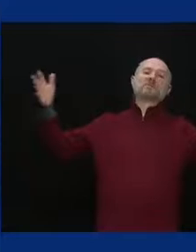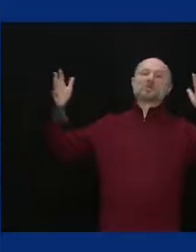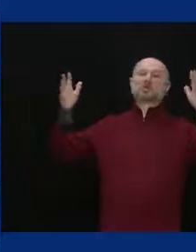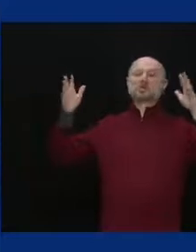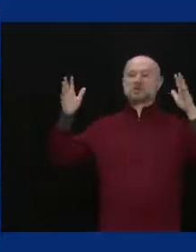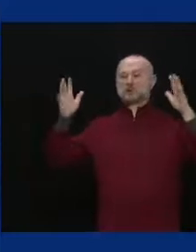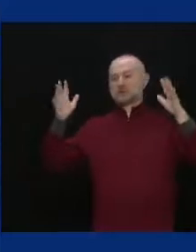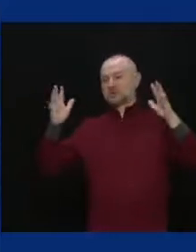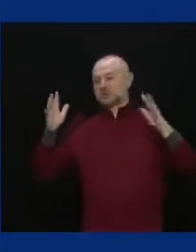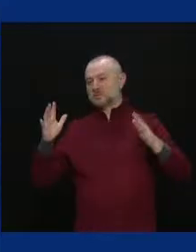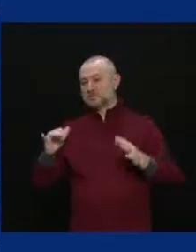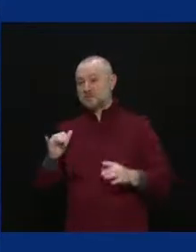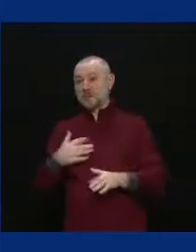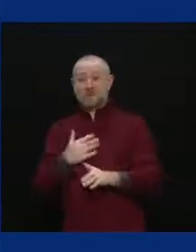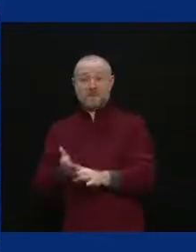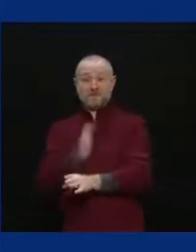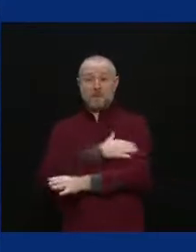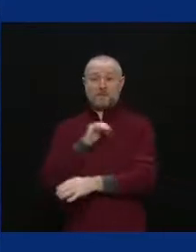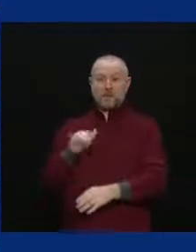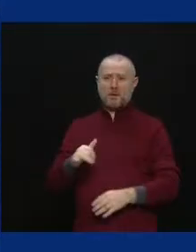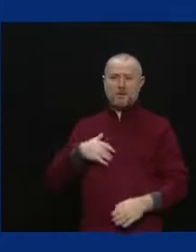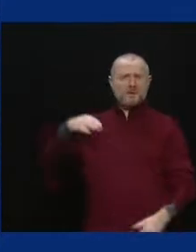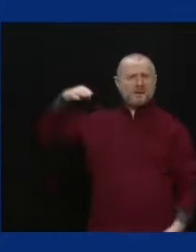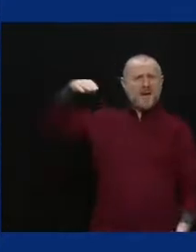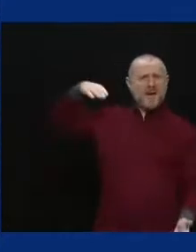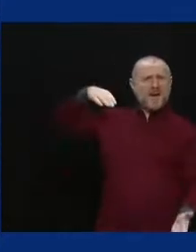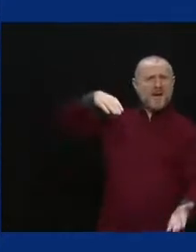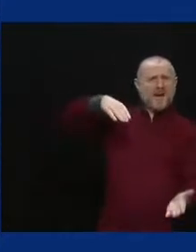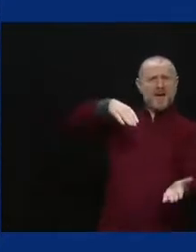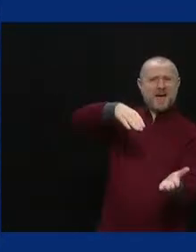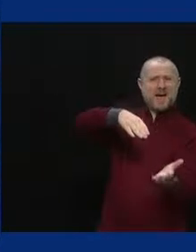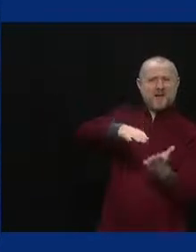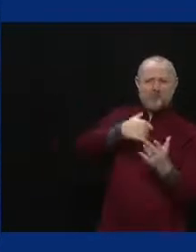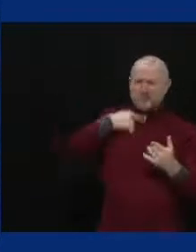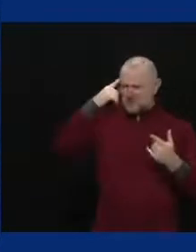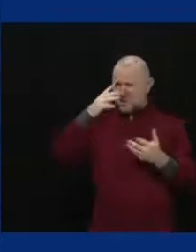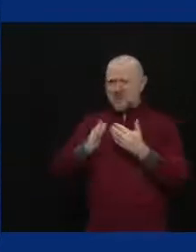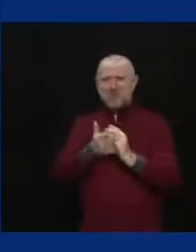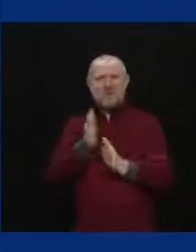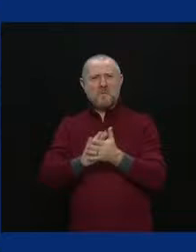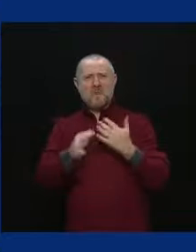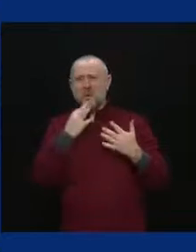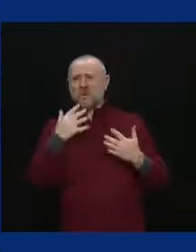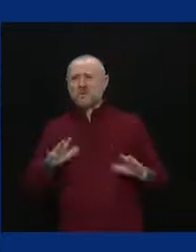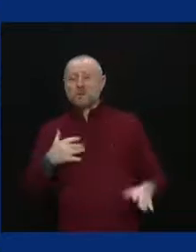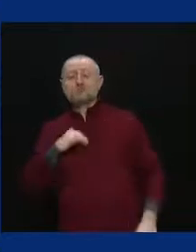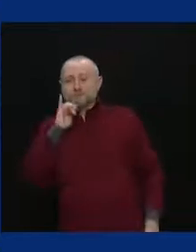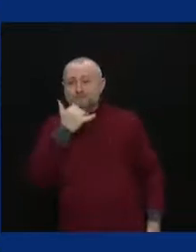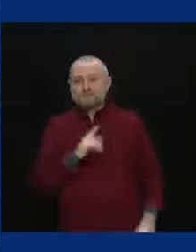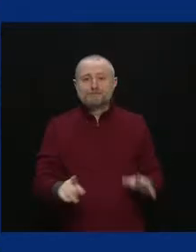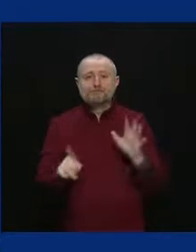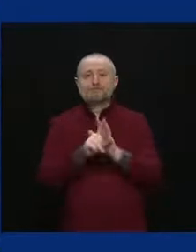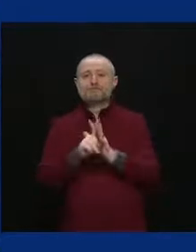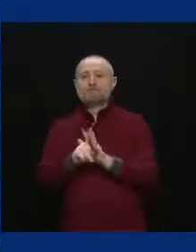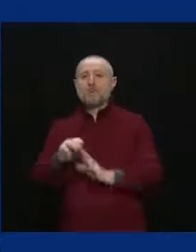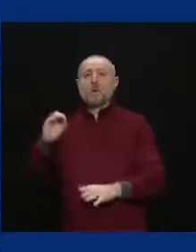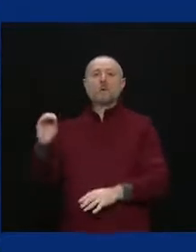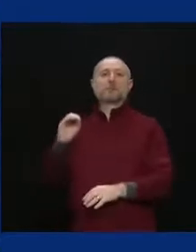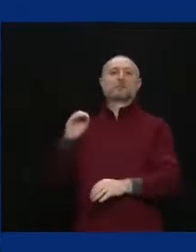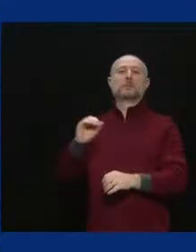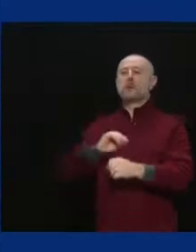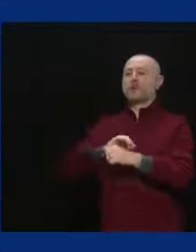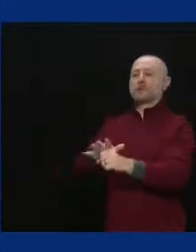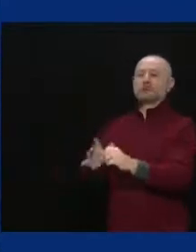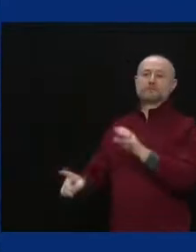I foresaw on the horizon that we'd be almost done with this, and then unforeseen circumstances. So I'd be